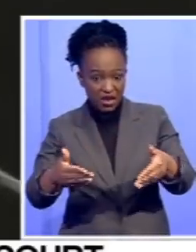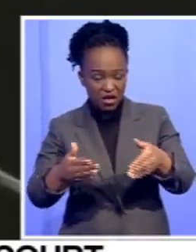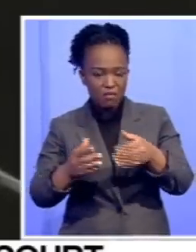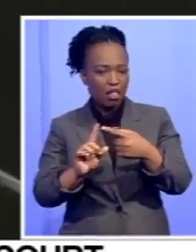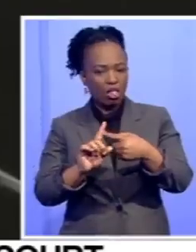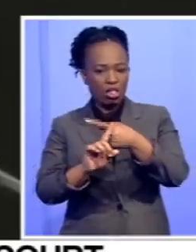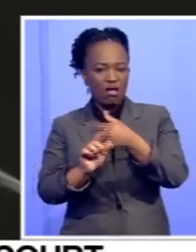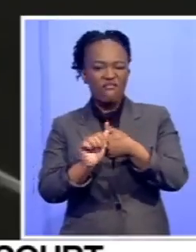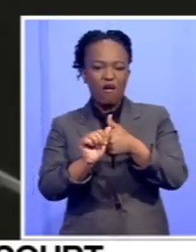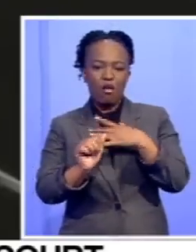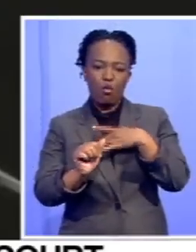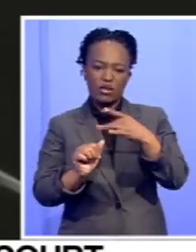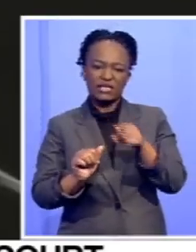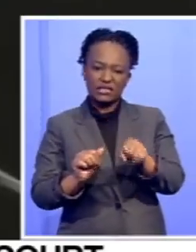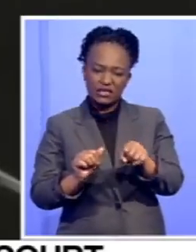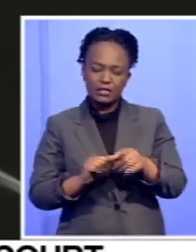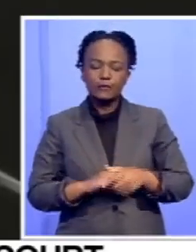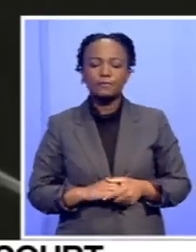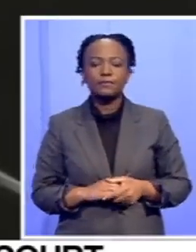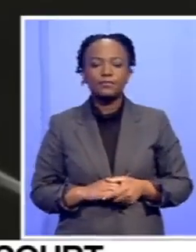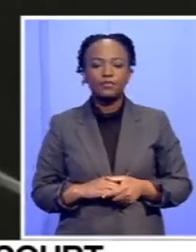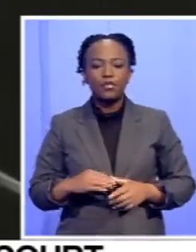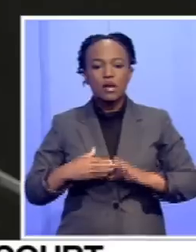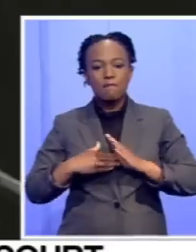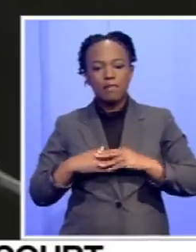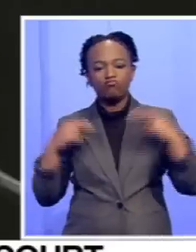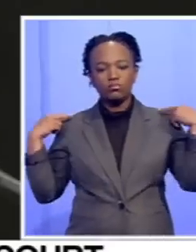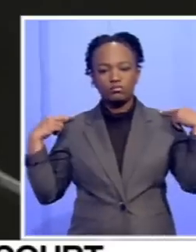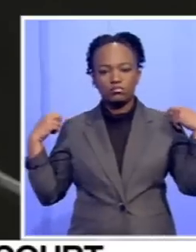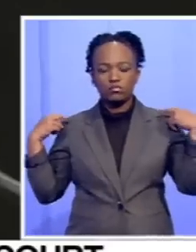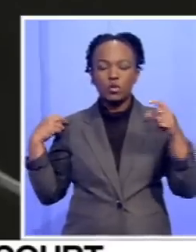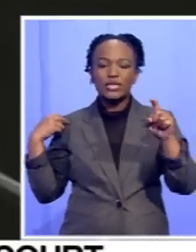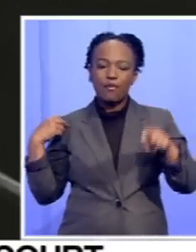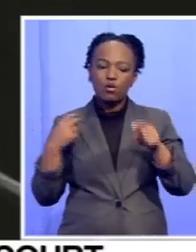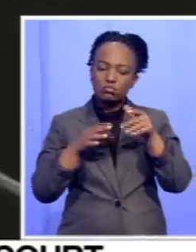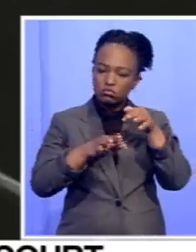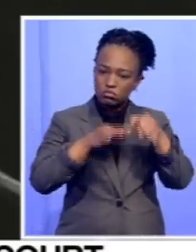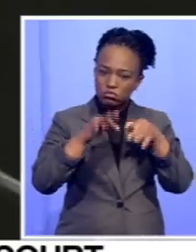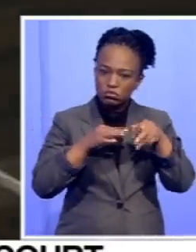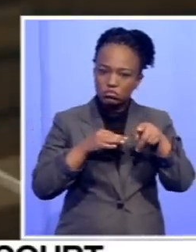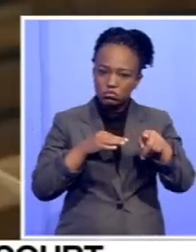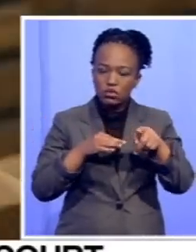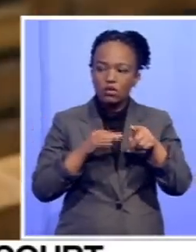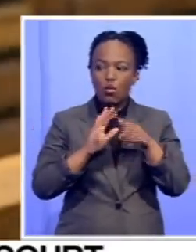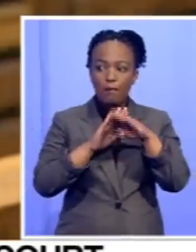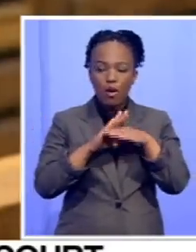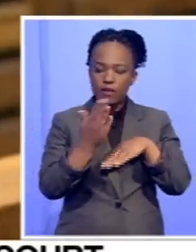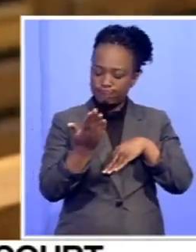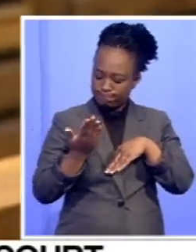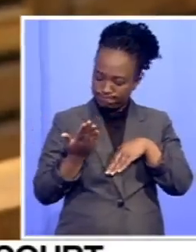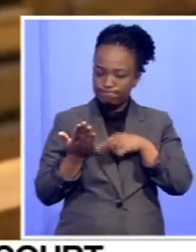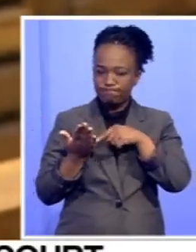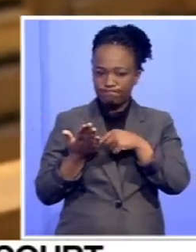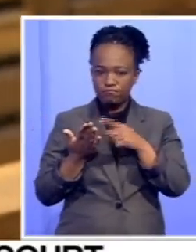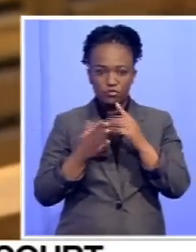Again, any member of the security forces ought to have been briefed about or be in possession of the program. To prevent